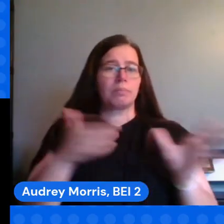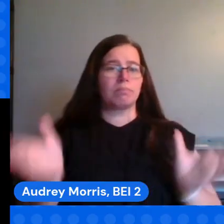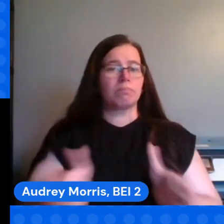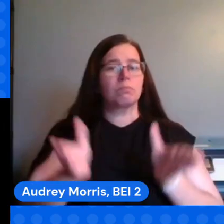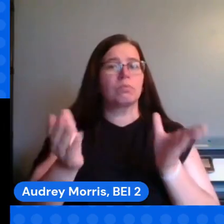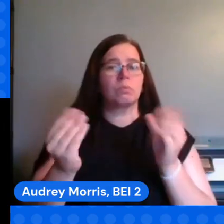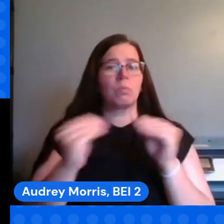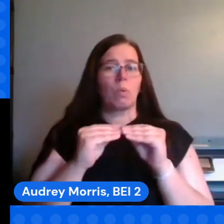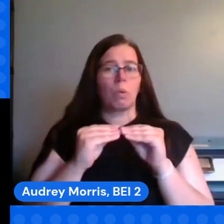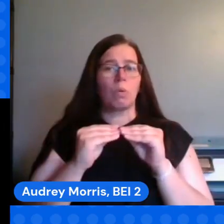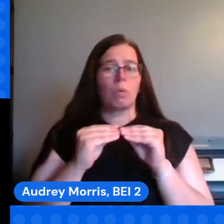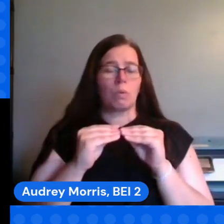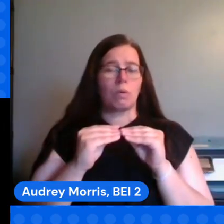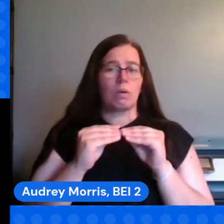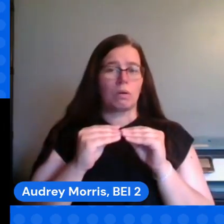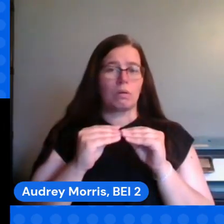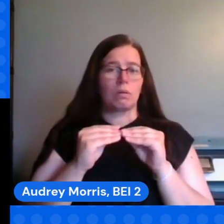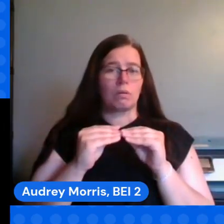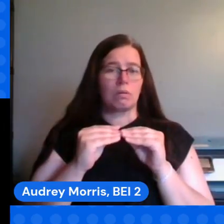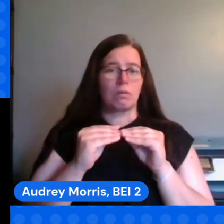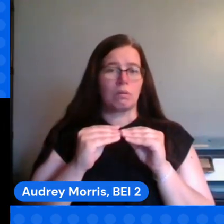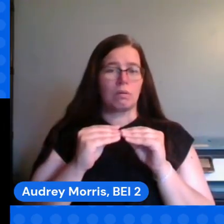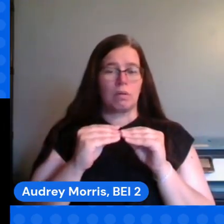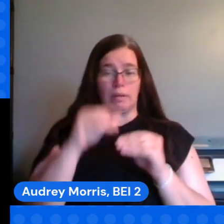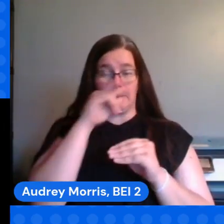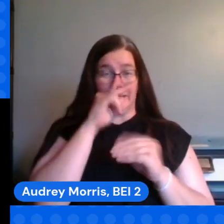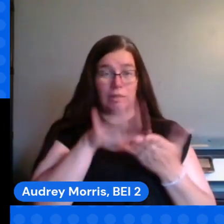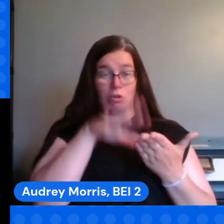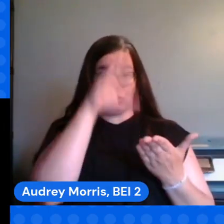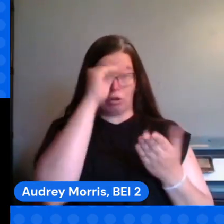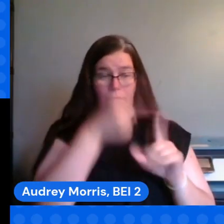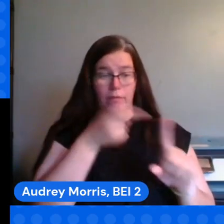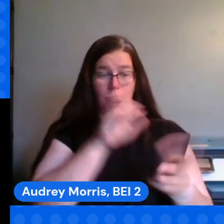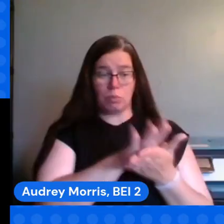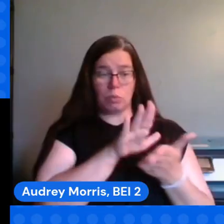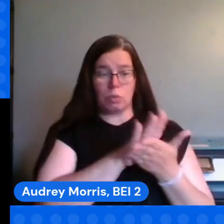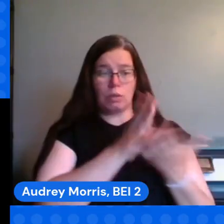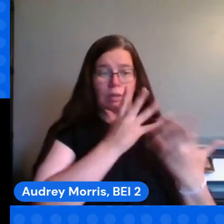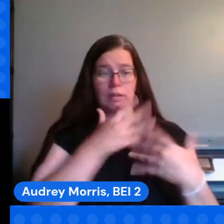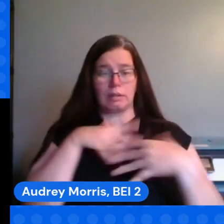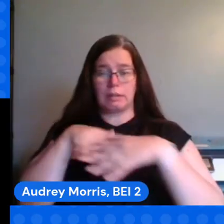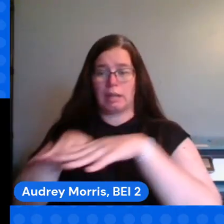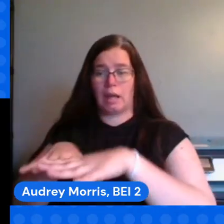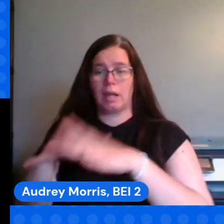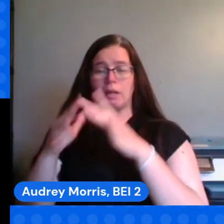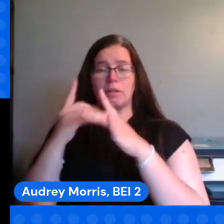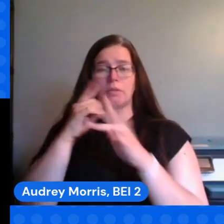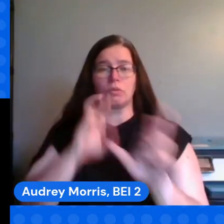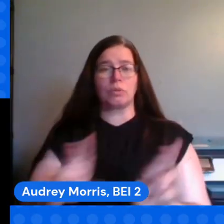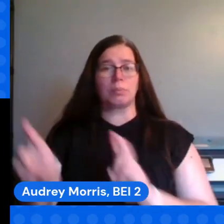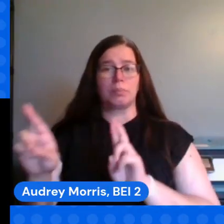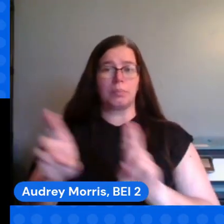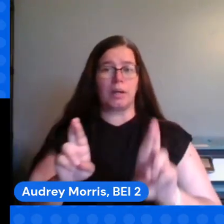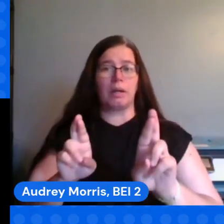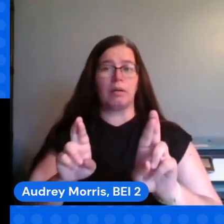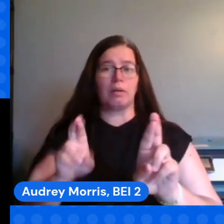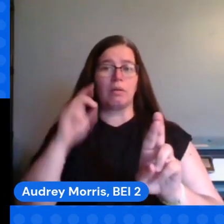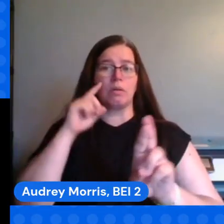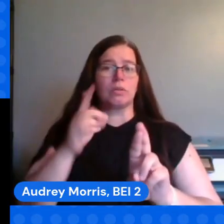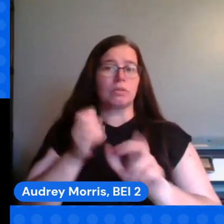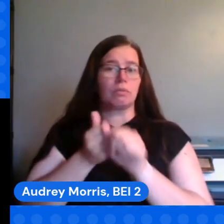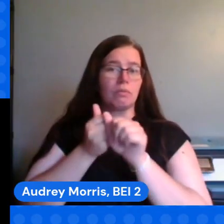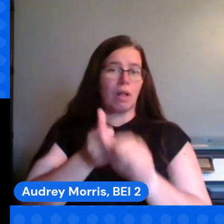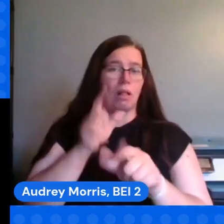ensure that what kids are learning in school is aligned with preparing them to either follow the path